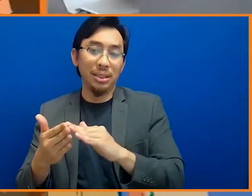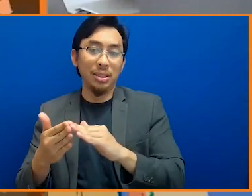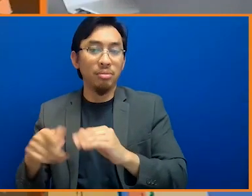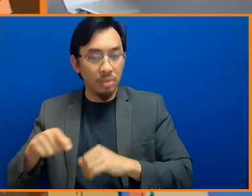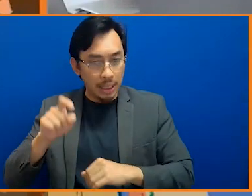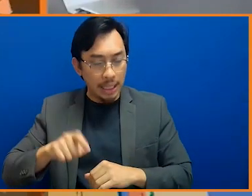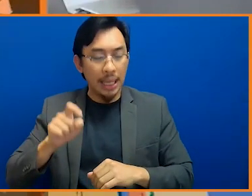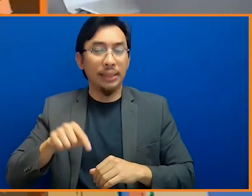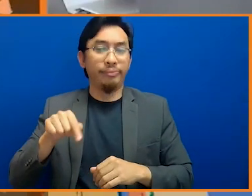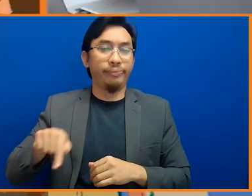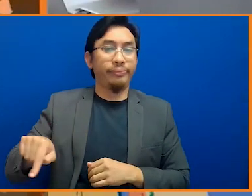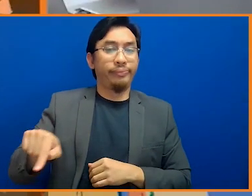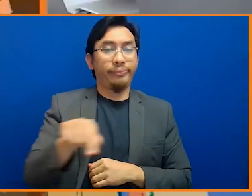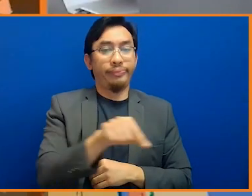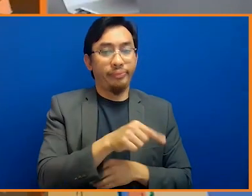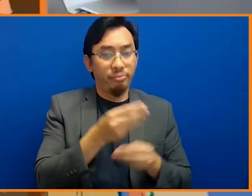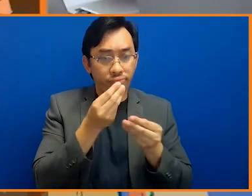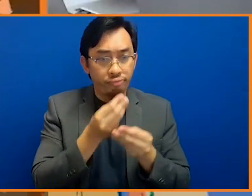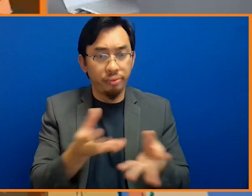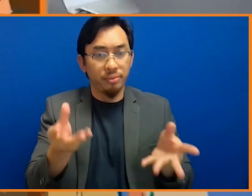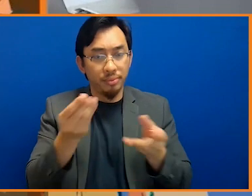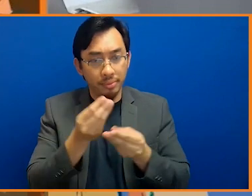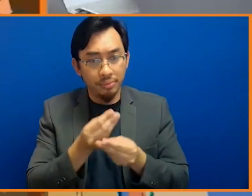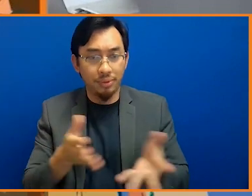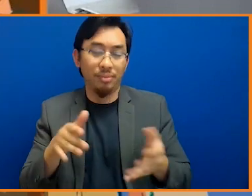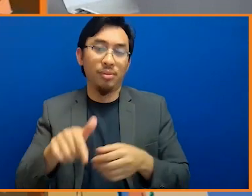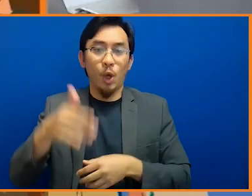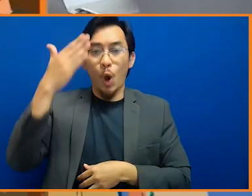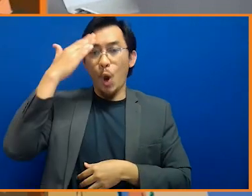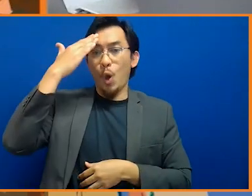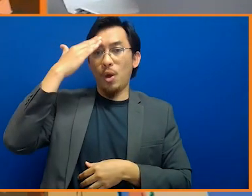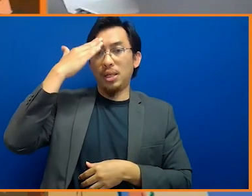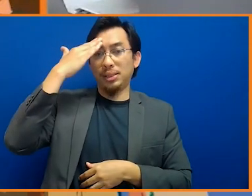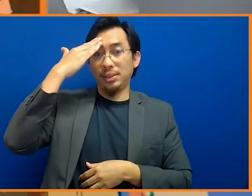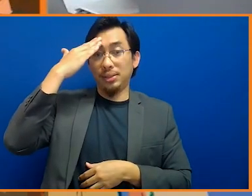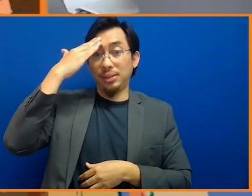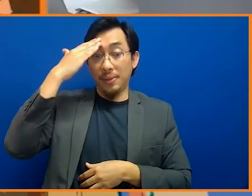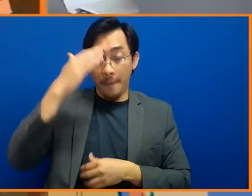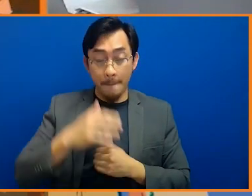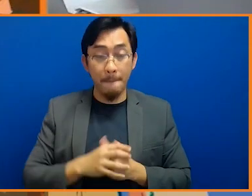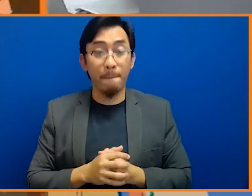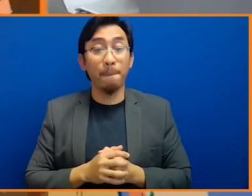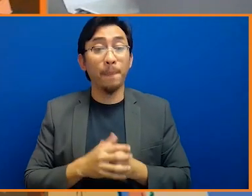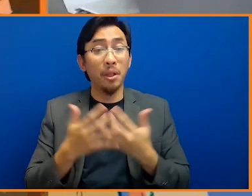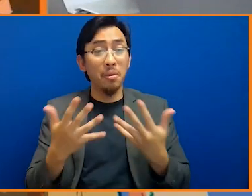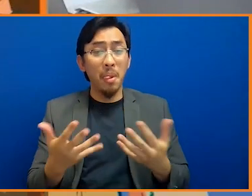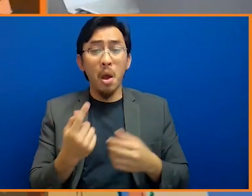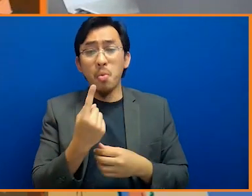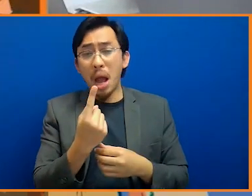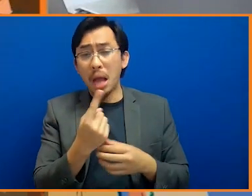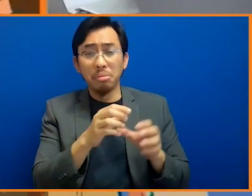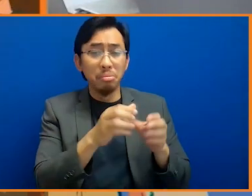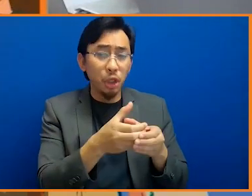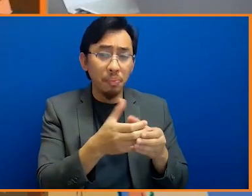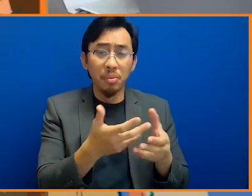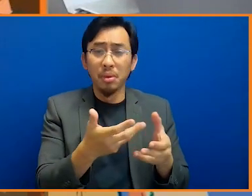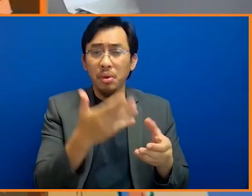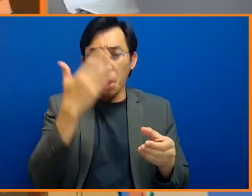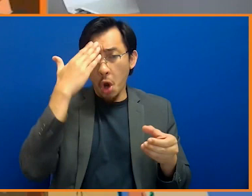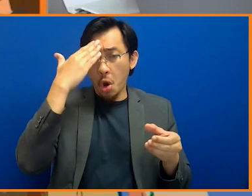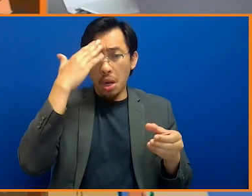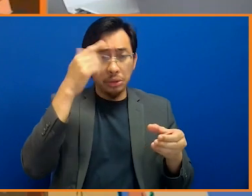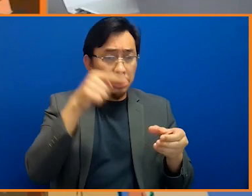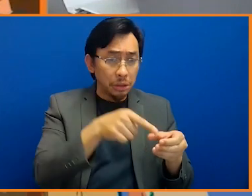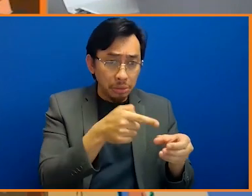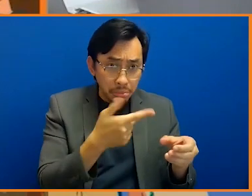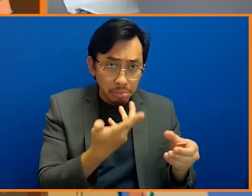but still we need to contextualize the use of the local indigenous knowledge. Even for one